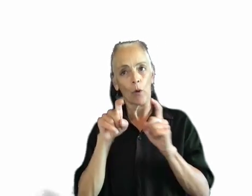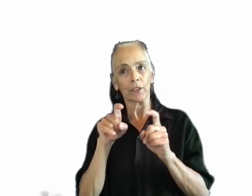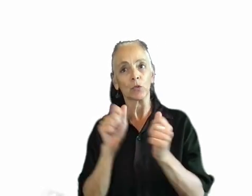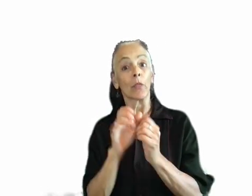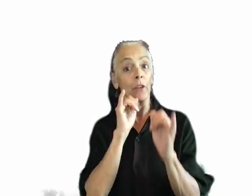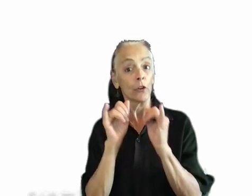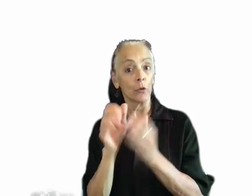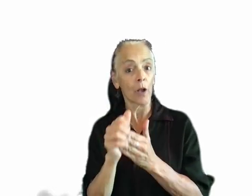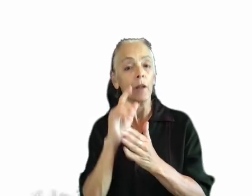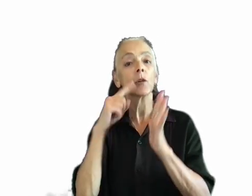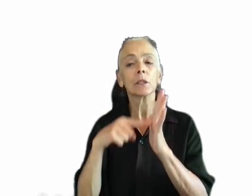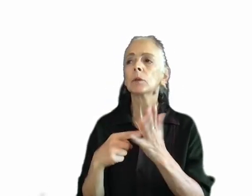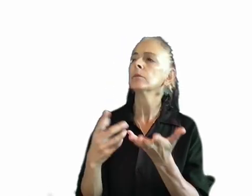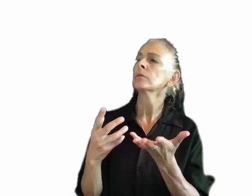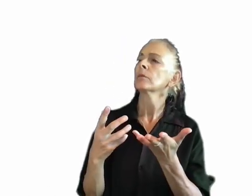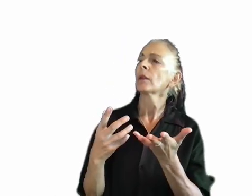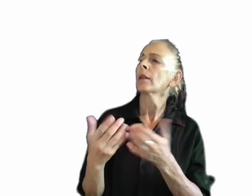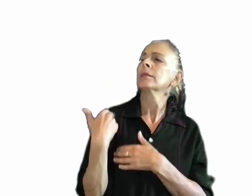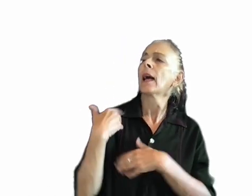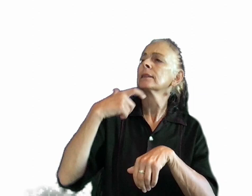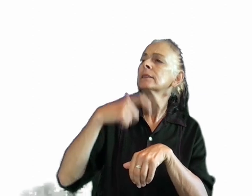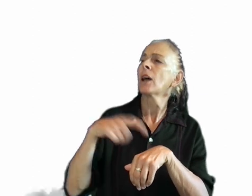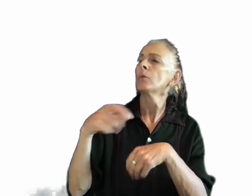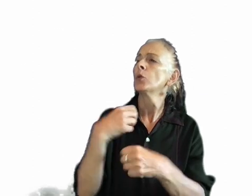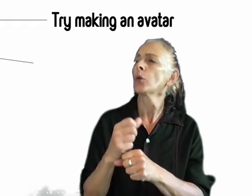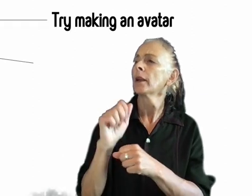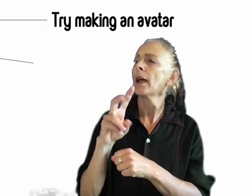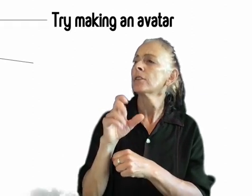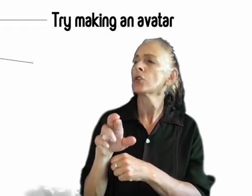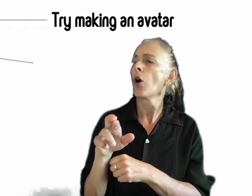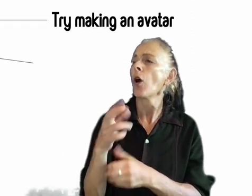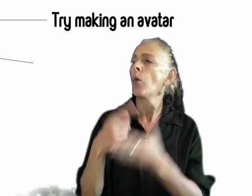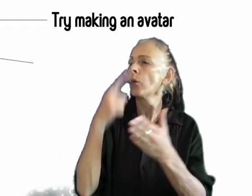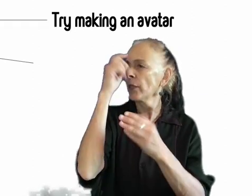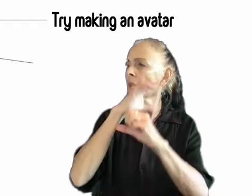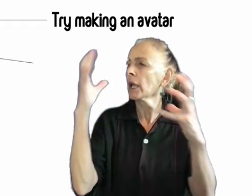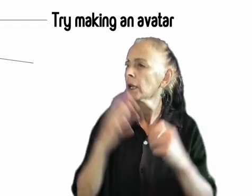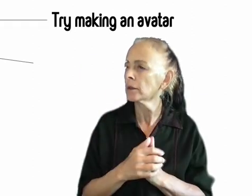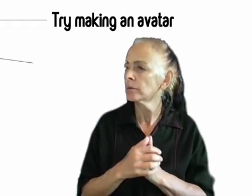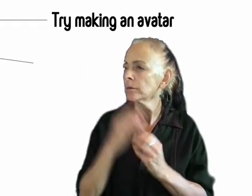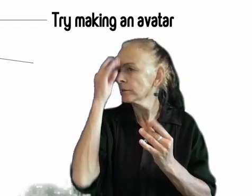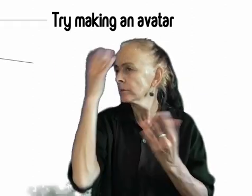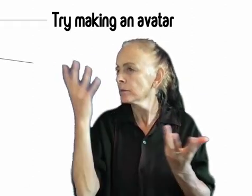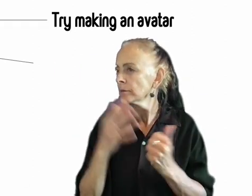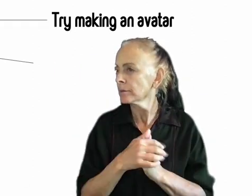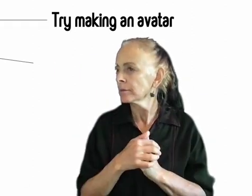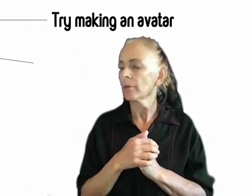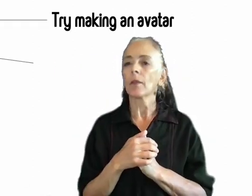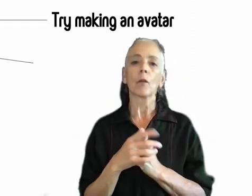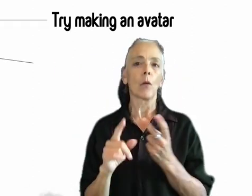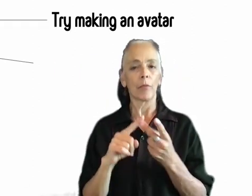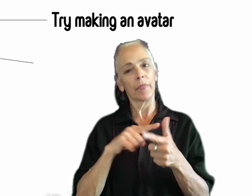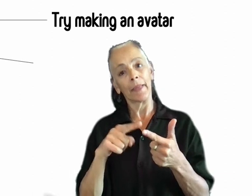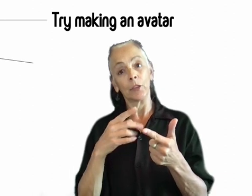for example what went through your mind the last time you created an avatar then you go through the the